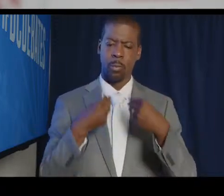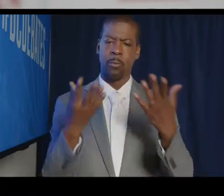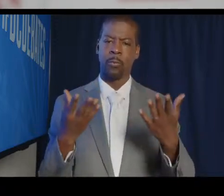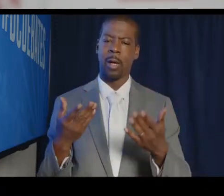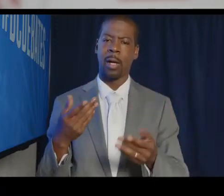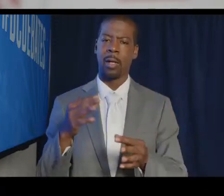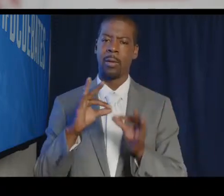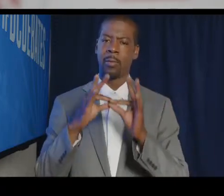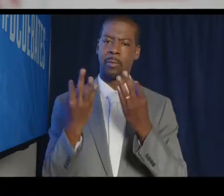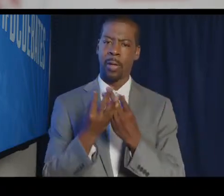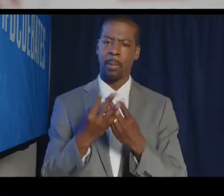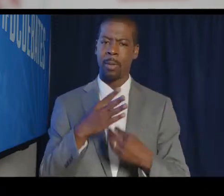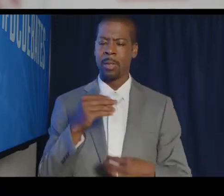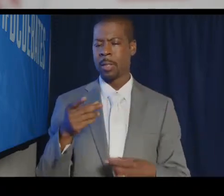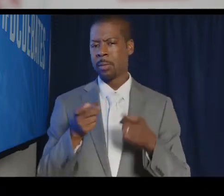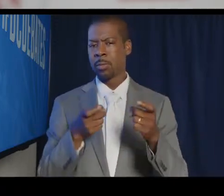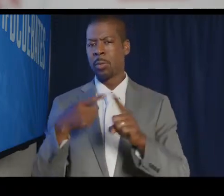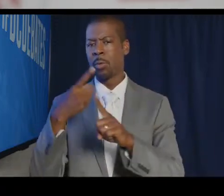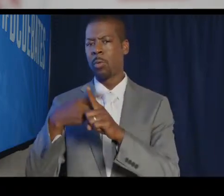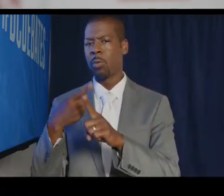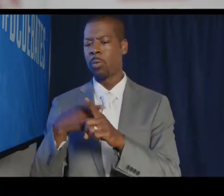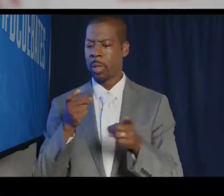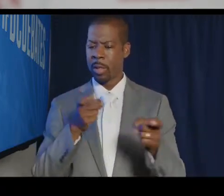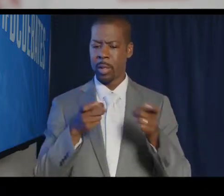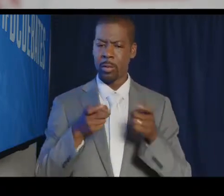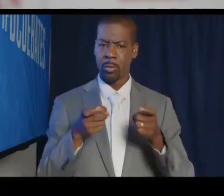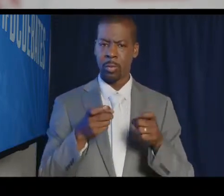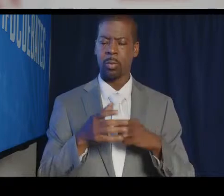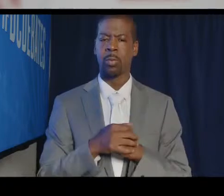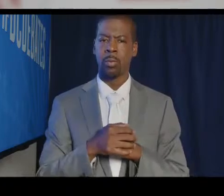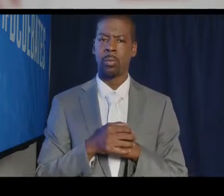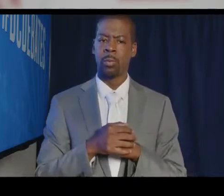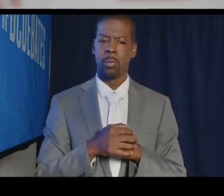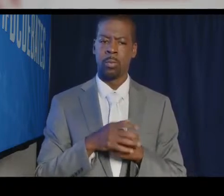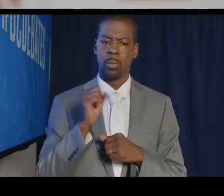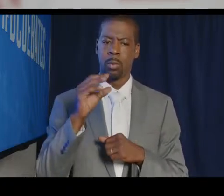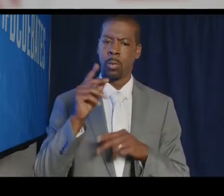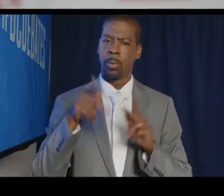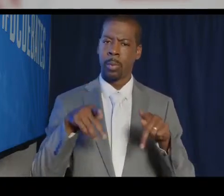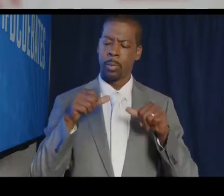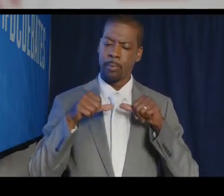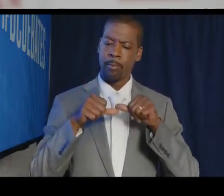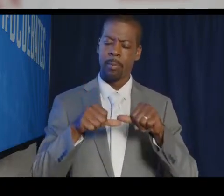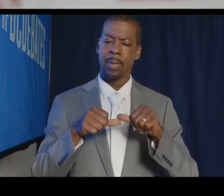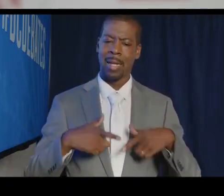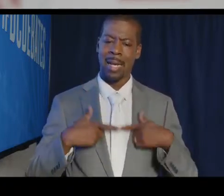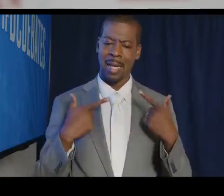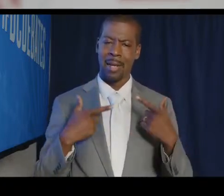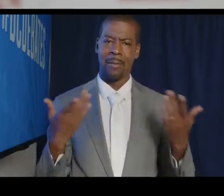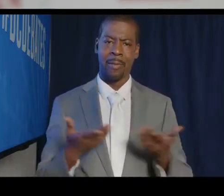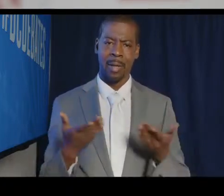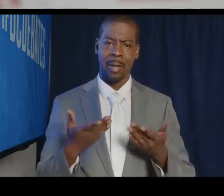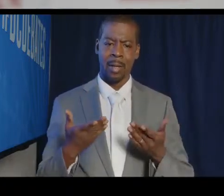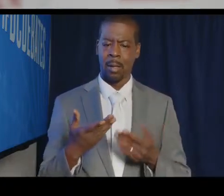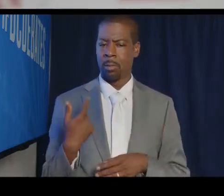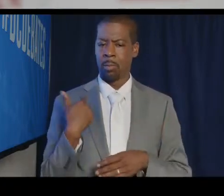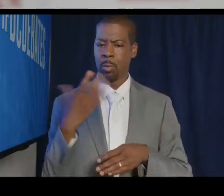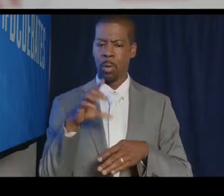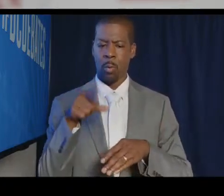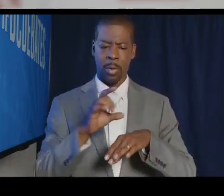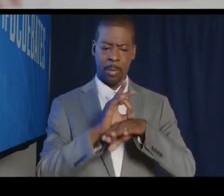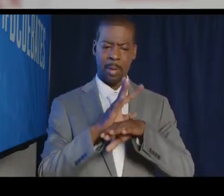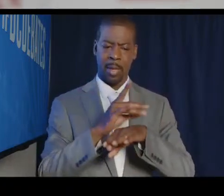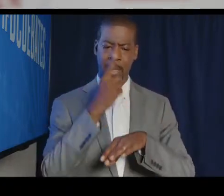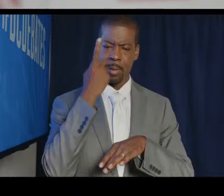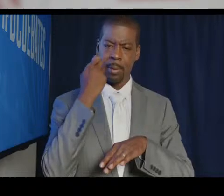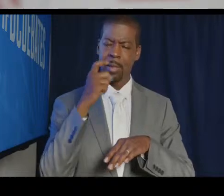expand rent controls so that we can make sure that people can continue to live in the state where they live. People that have lived here forever are not able to stay here, and